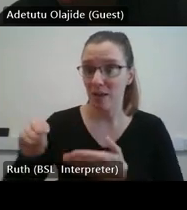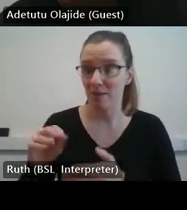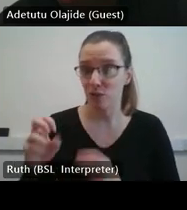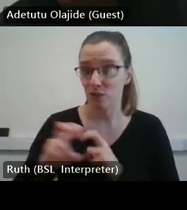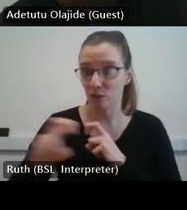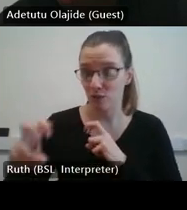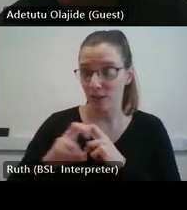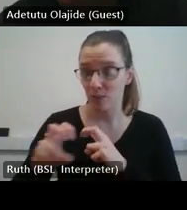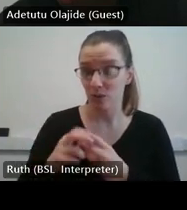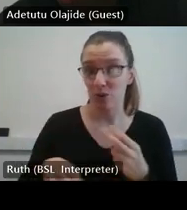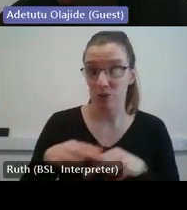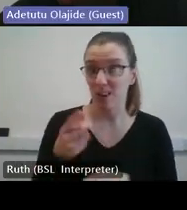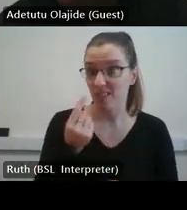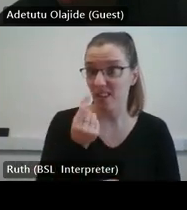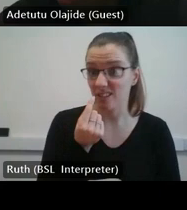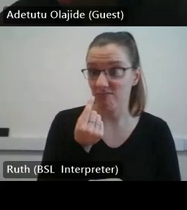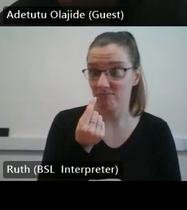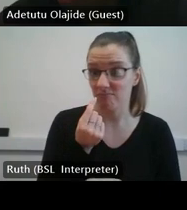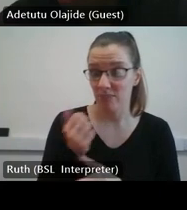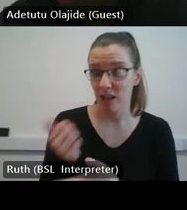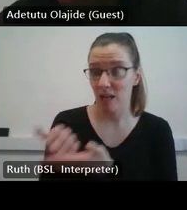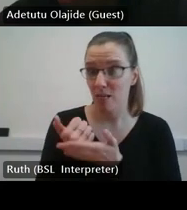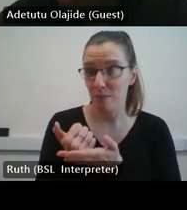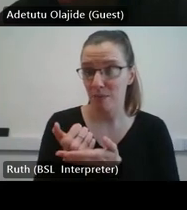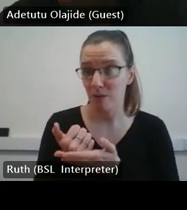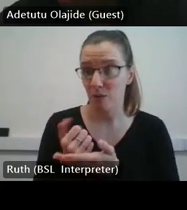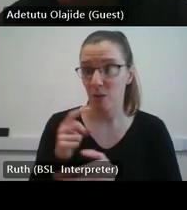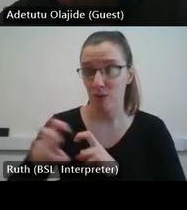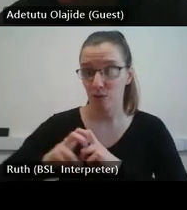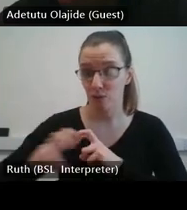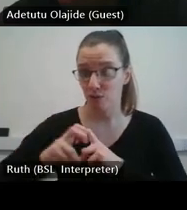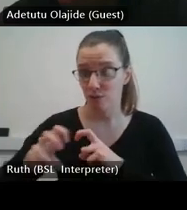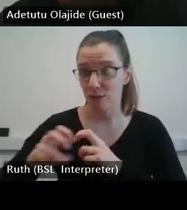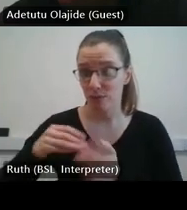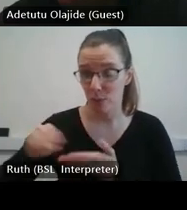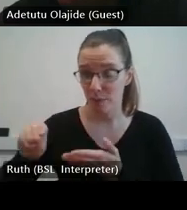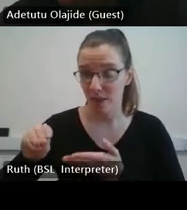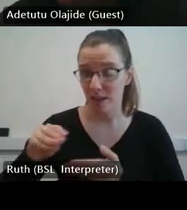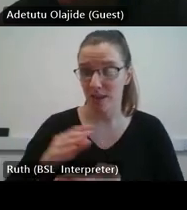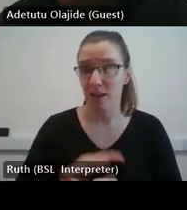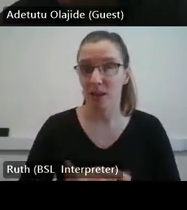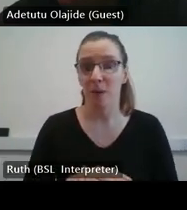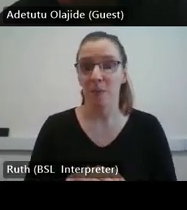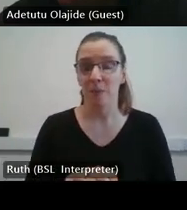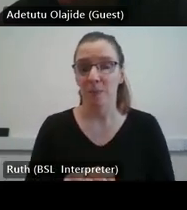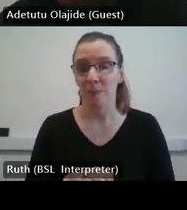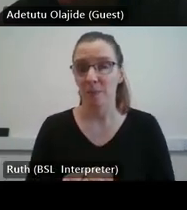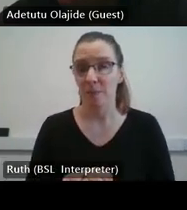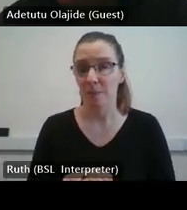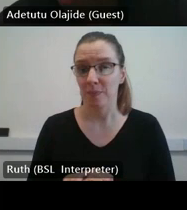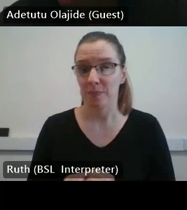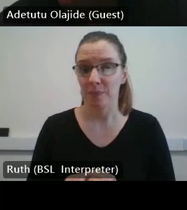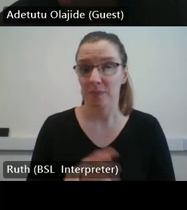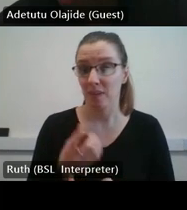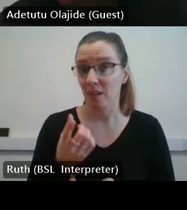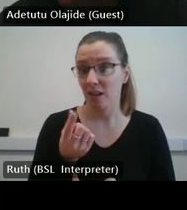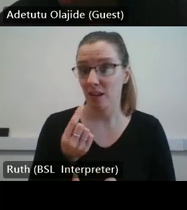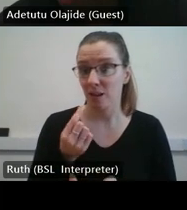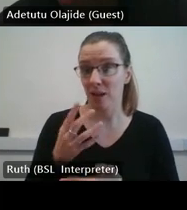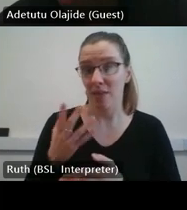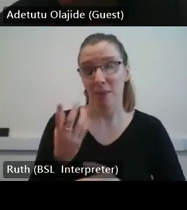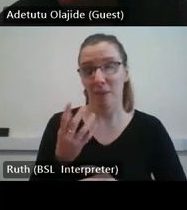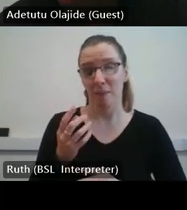something you can help out with, I think that's probably why someone from any background